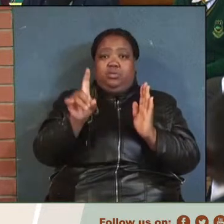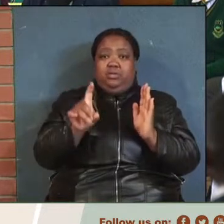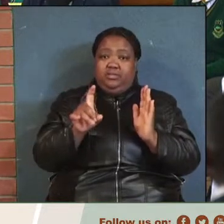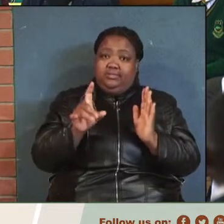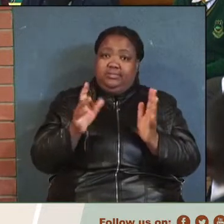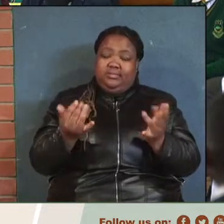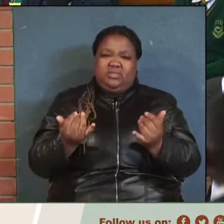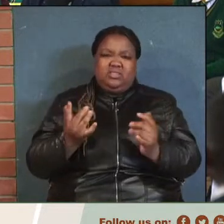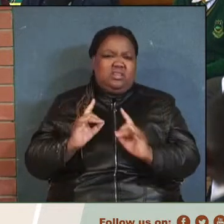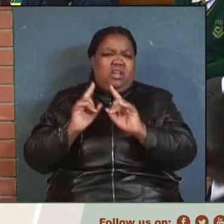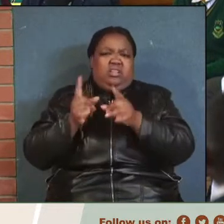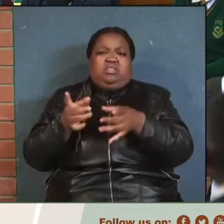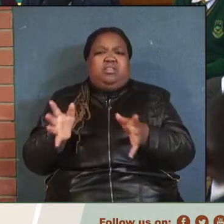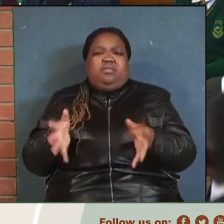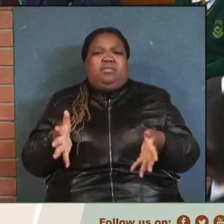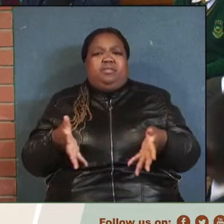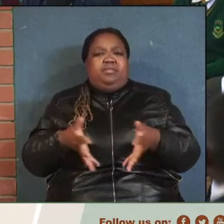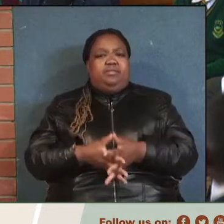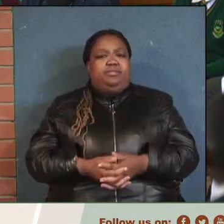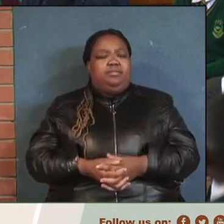was answered.